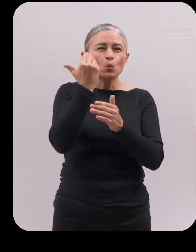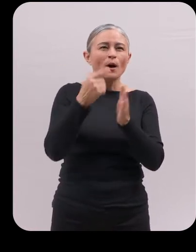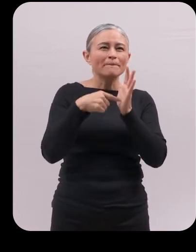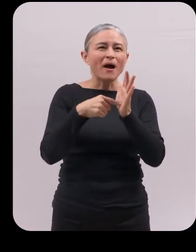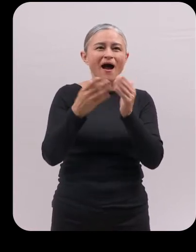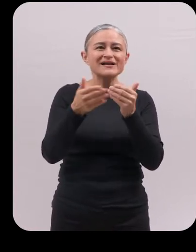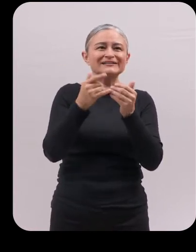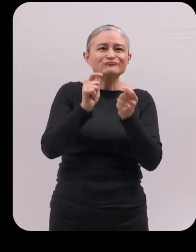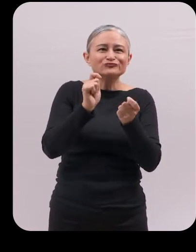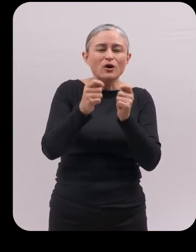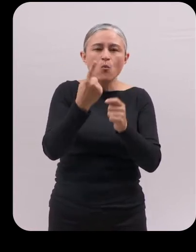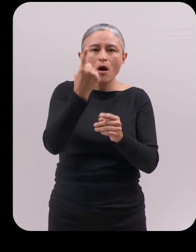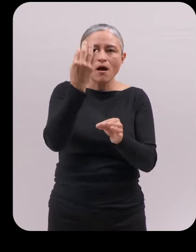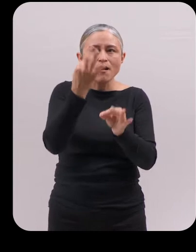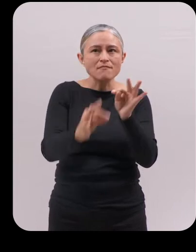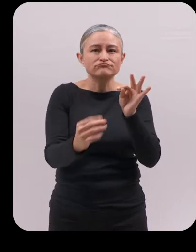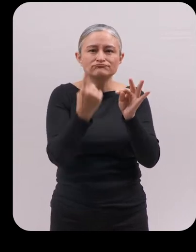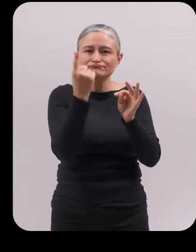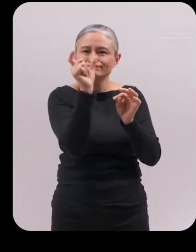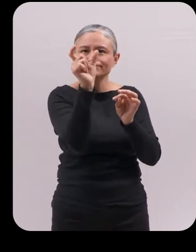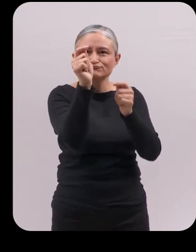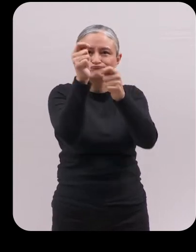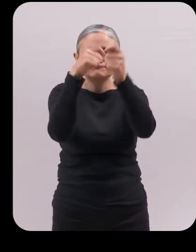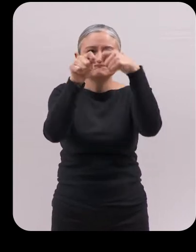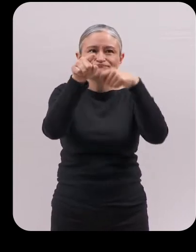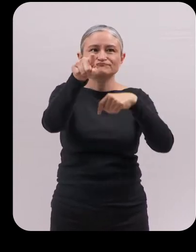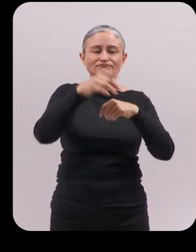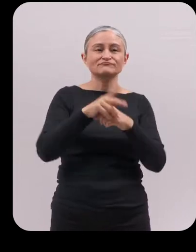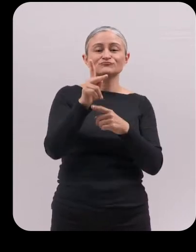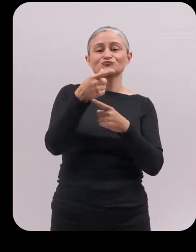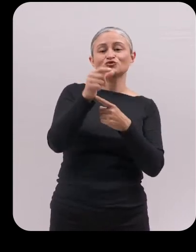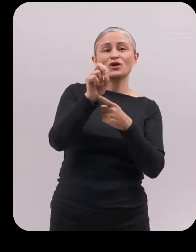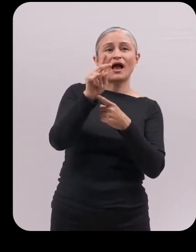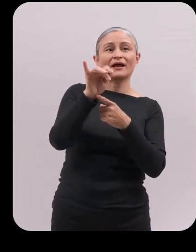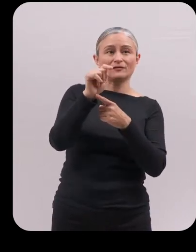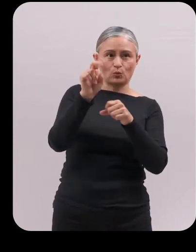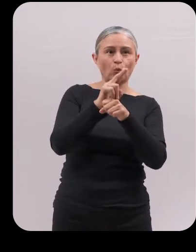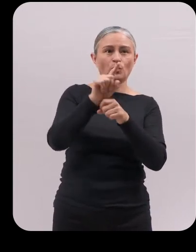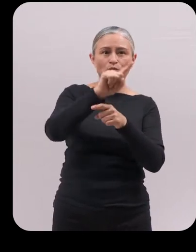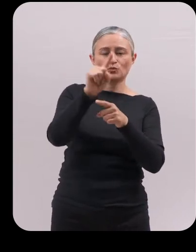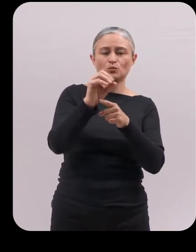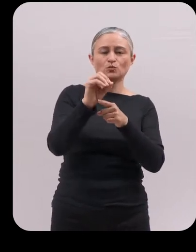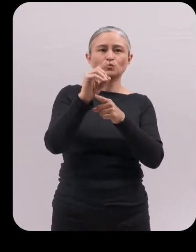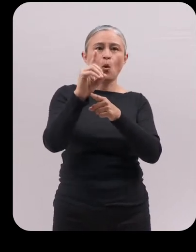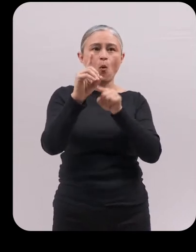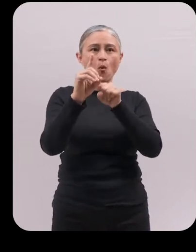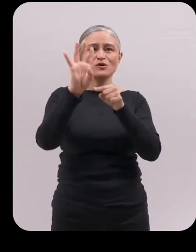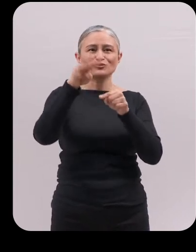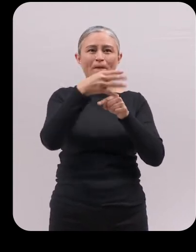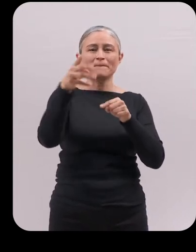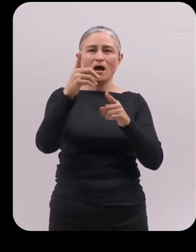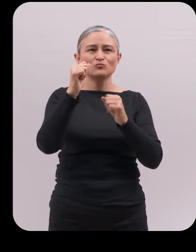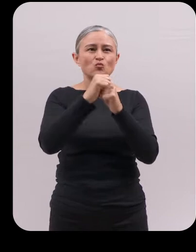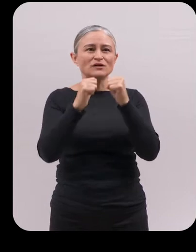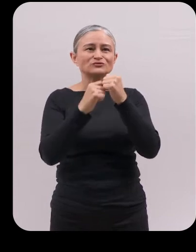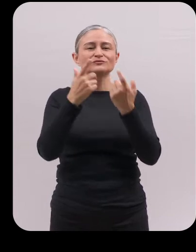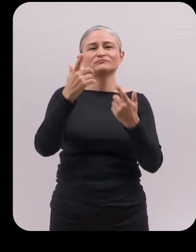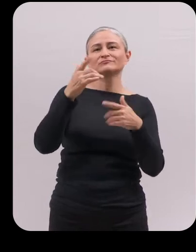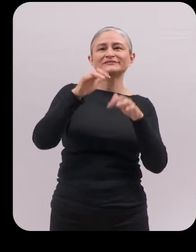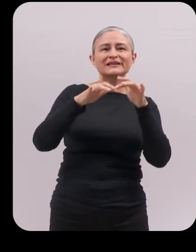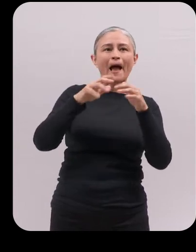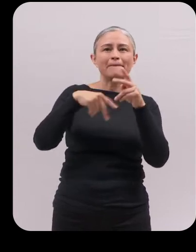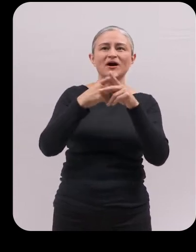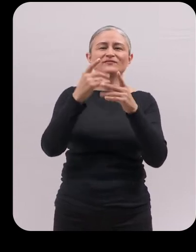changing a single argument. And GenKit also works with Zod schemas to generate structured TypeScript output from LLM